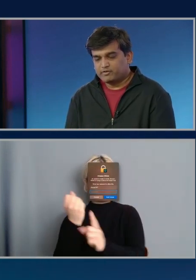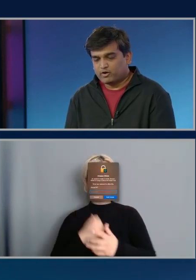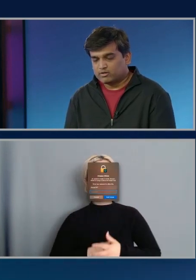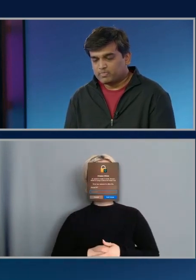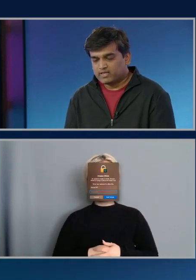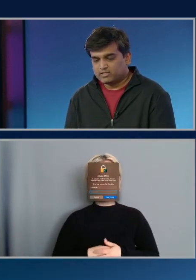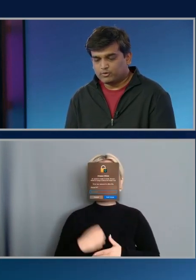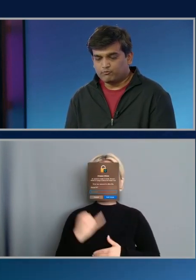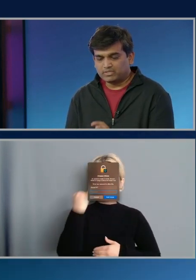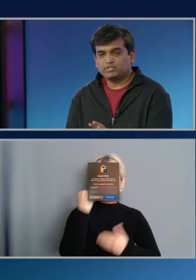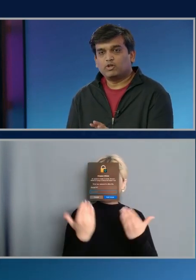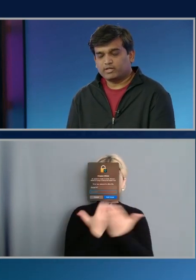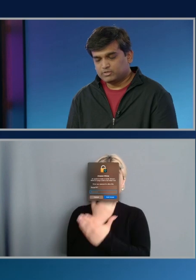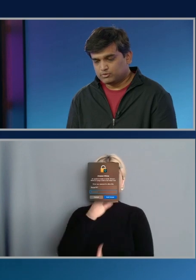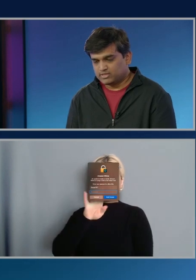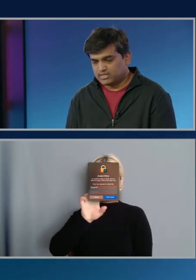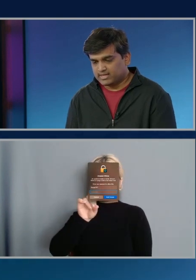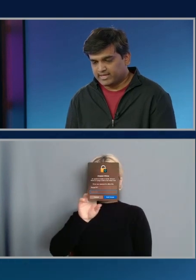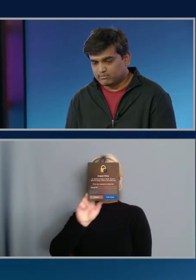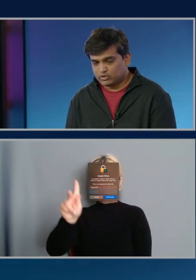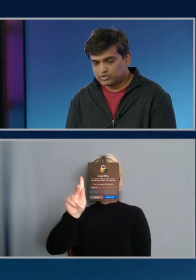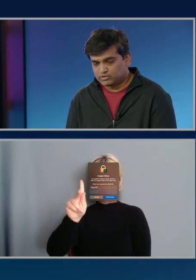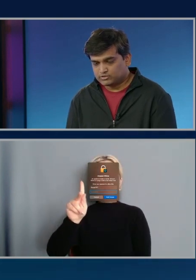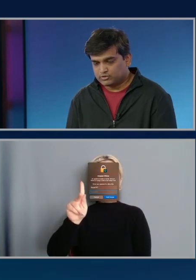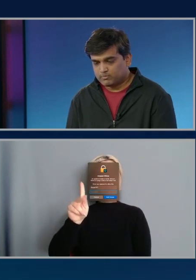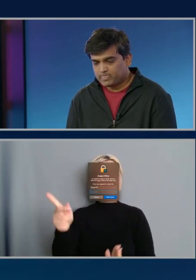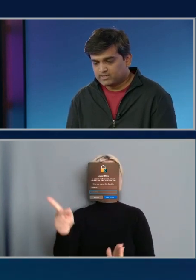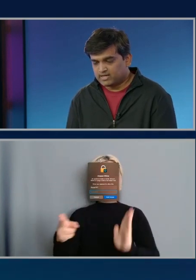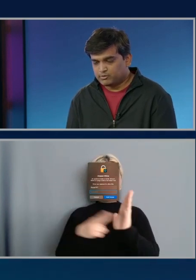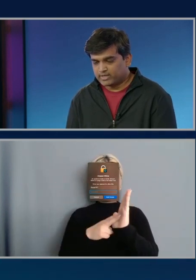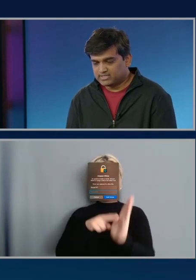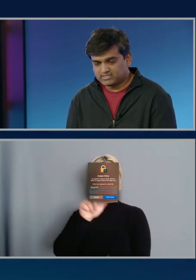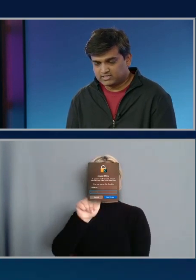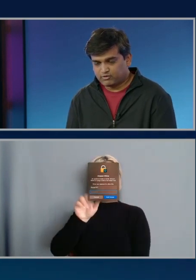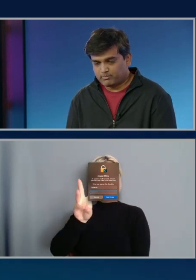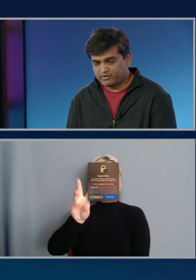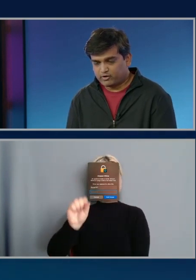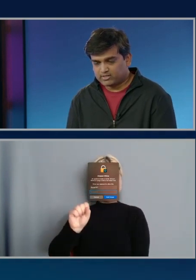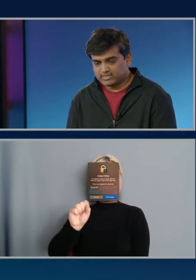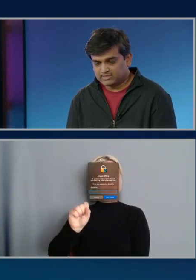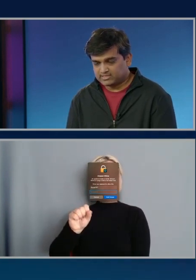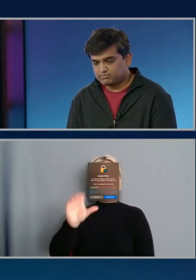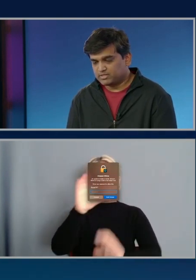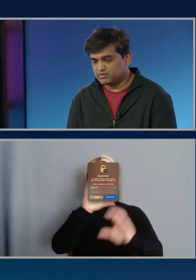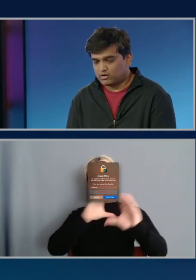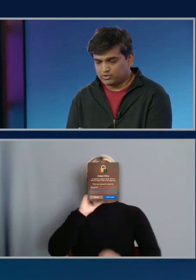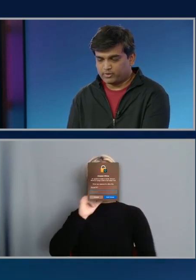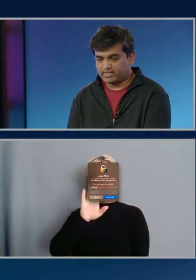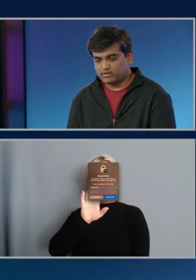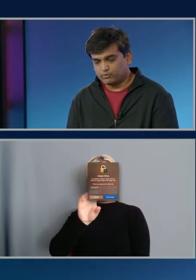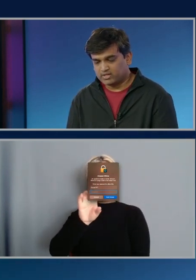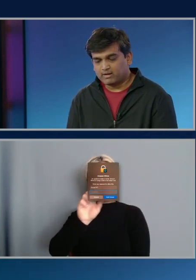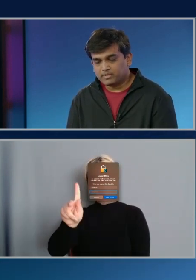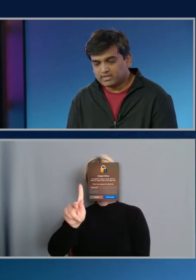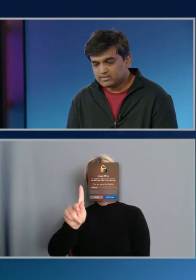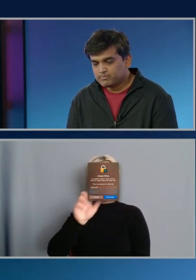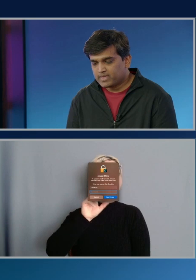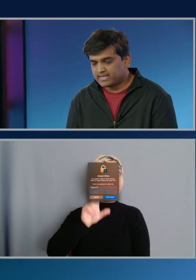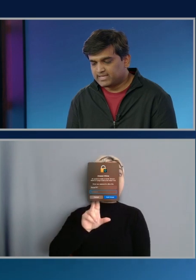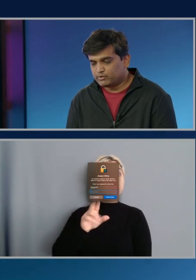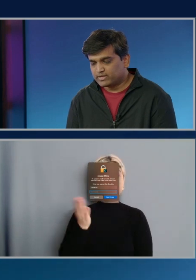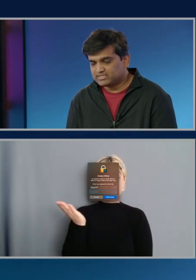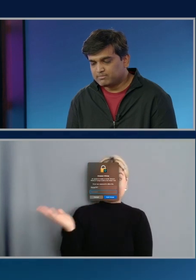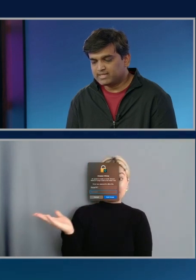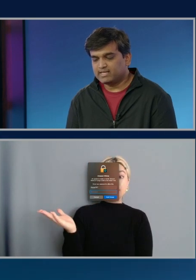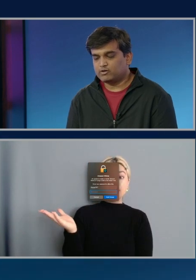new to Bedrock, once you log into the AWS console, you can just search for Bedrock in the search button, or you will come here,